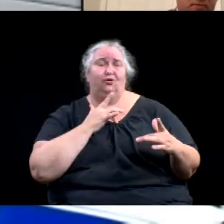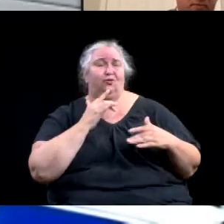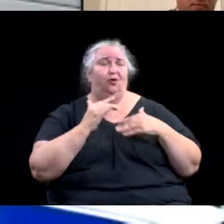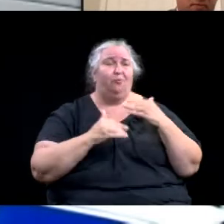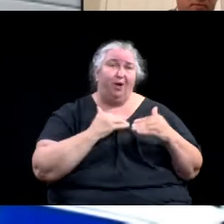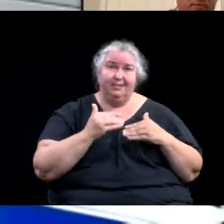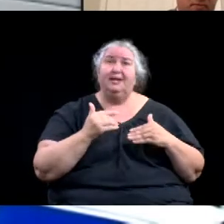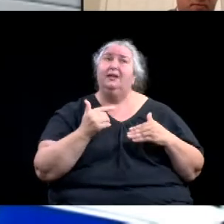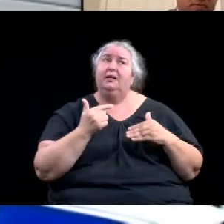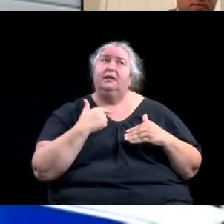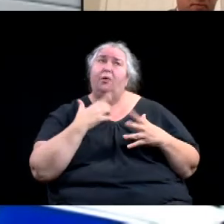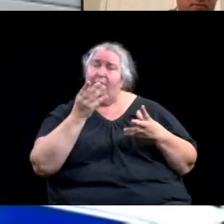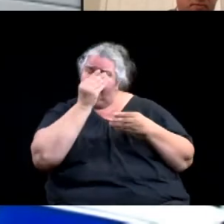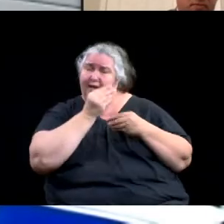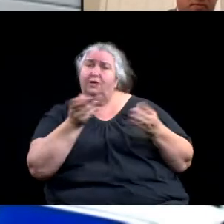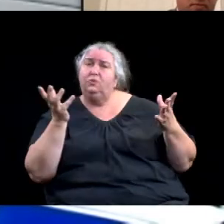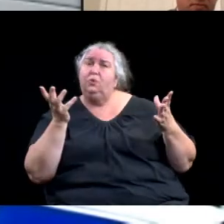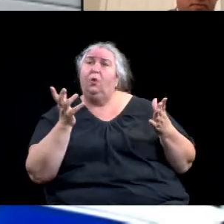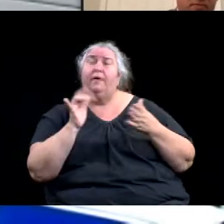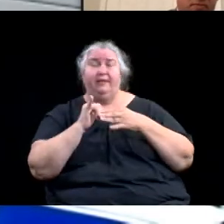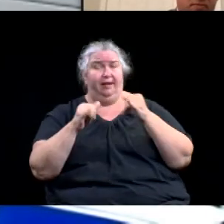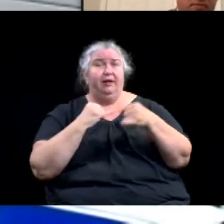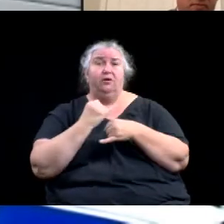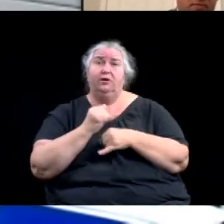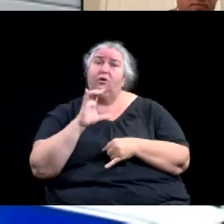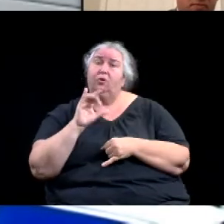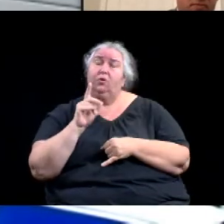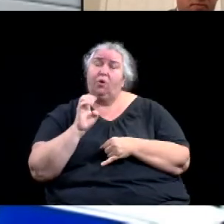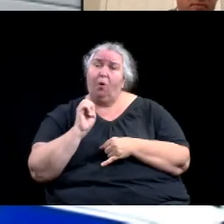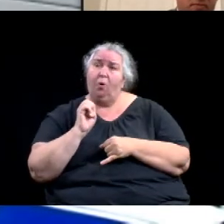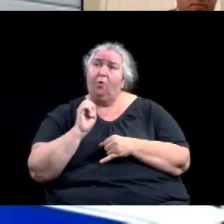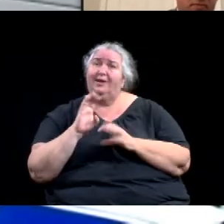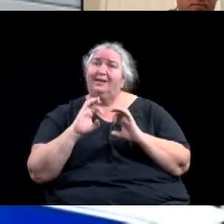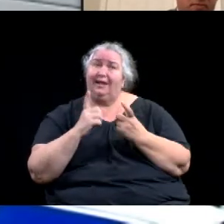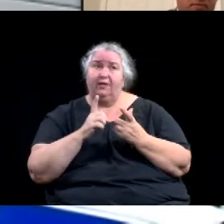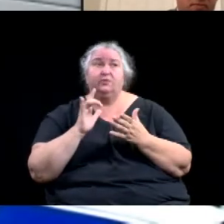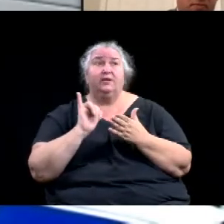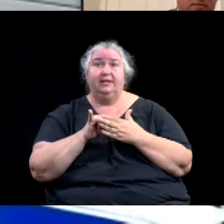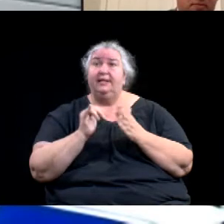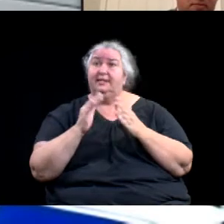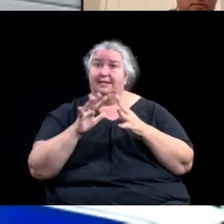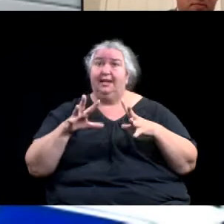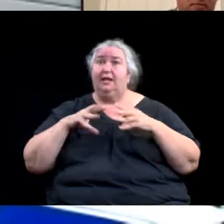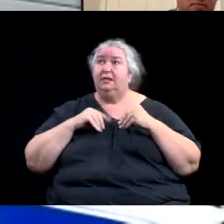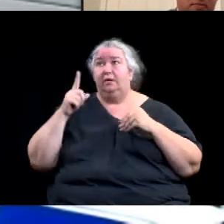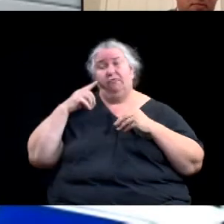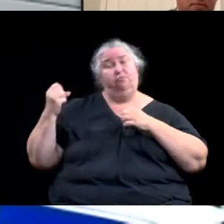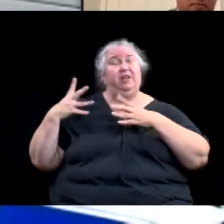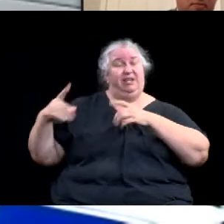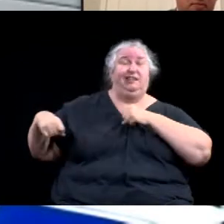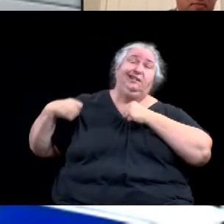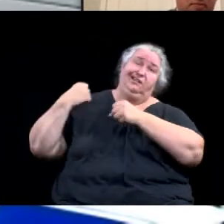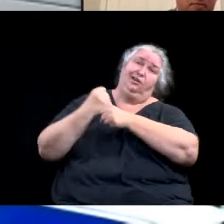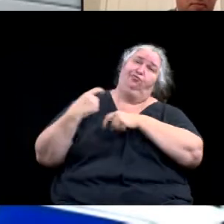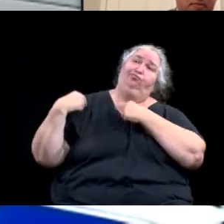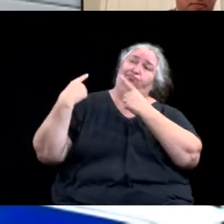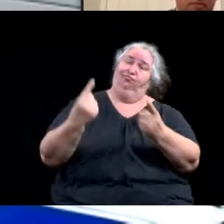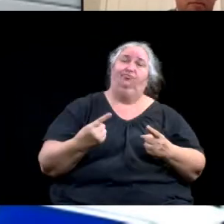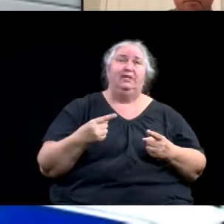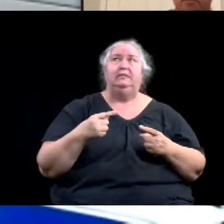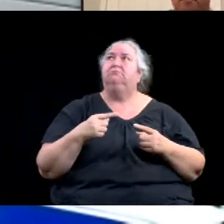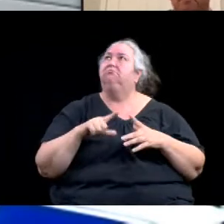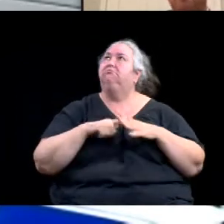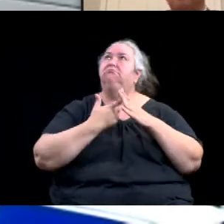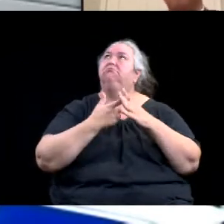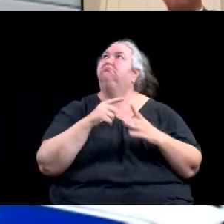ever since its inception back in 2000, is truly an international code. Besides the United